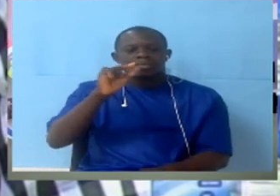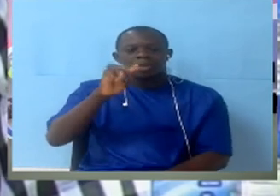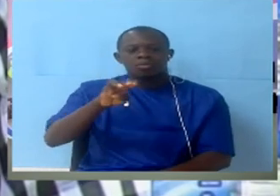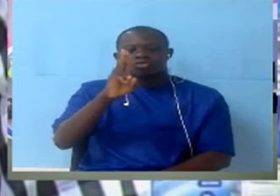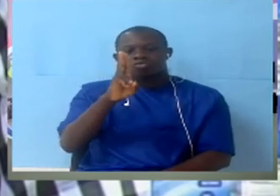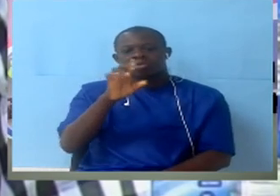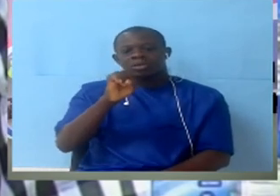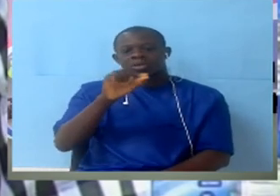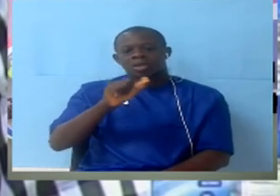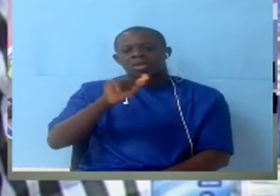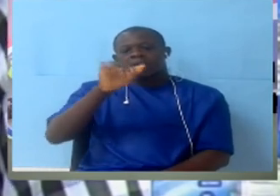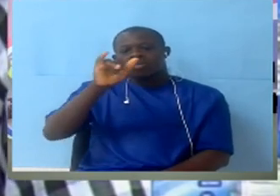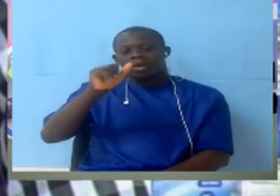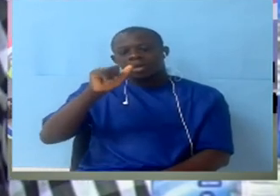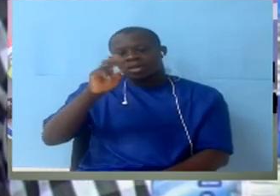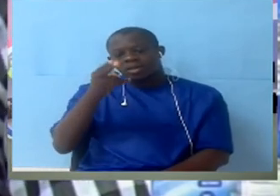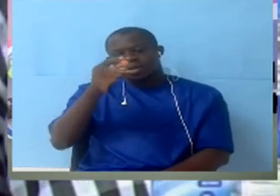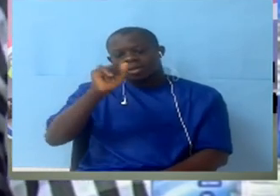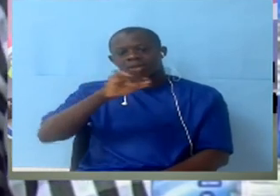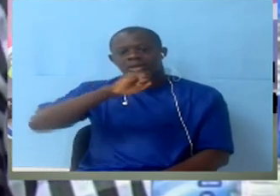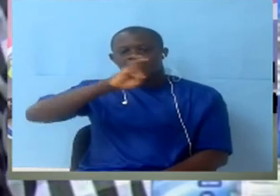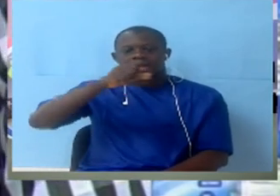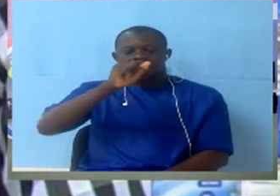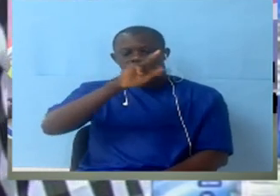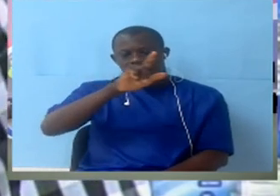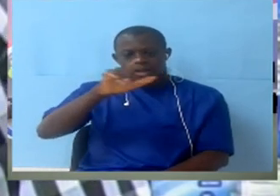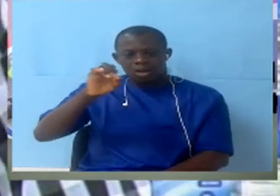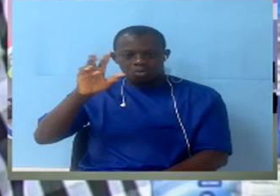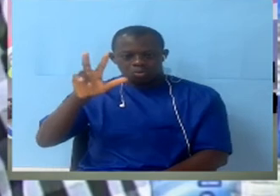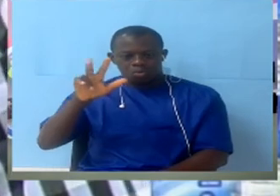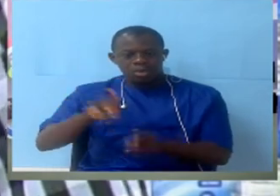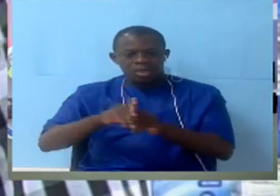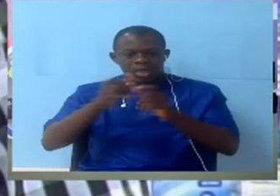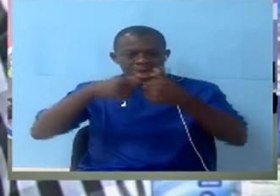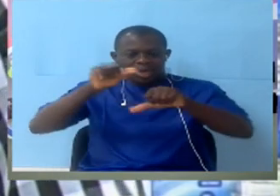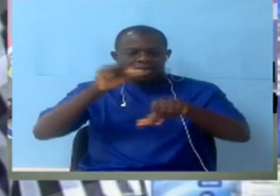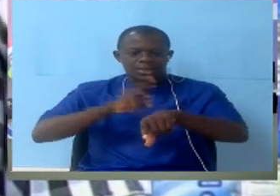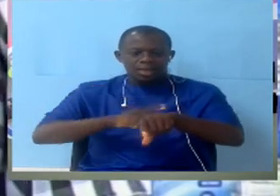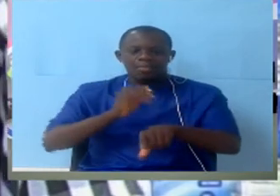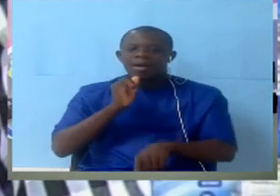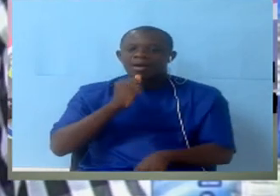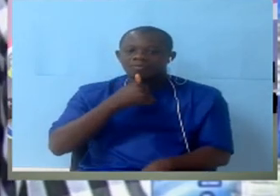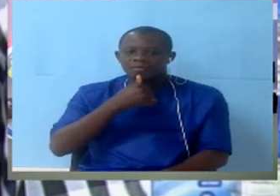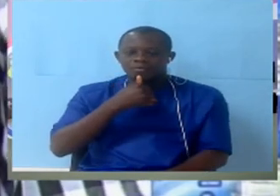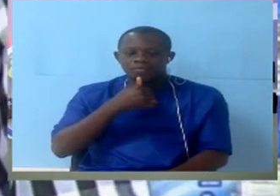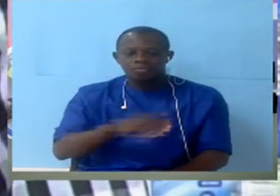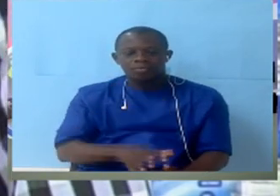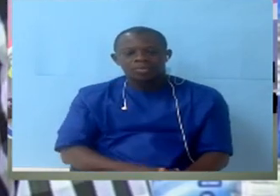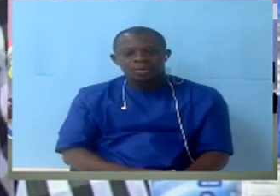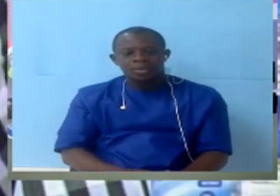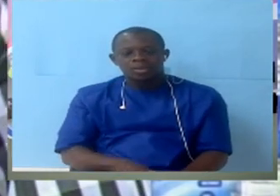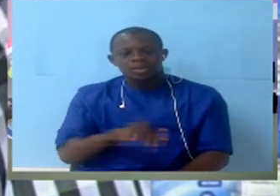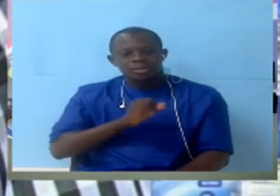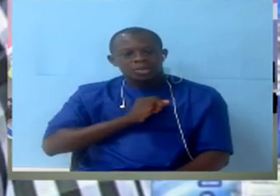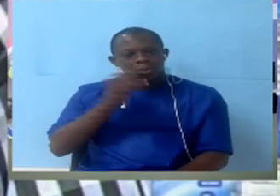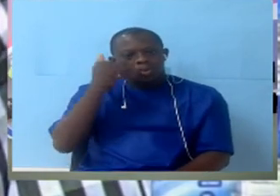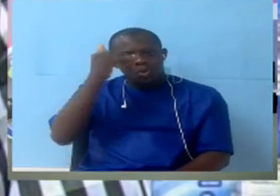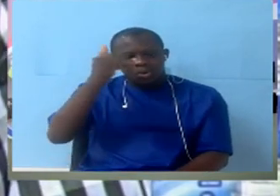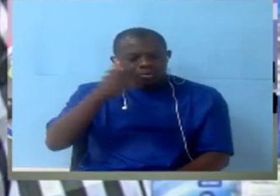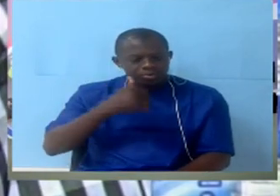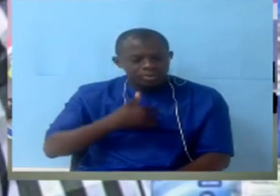So around Tiriblo Mafon. In the afternoon. Time. So Aaron called. He called